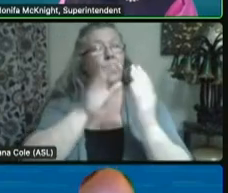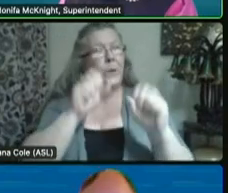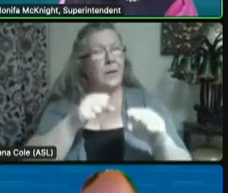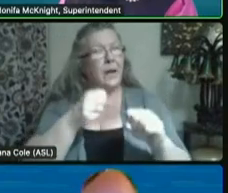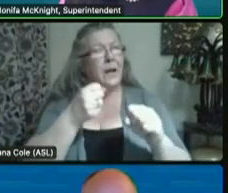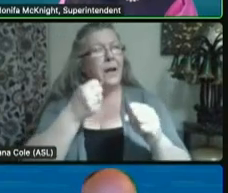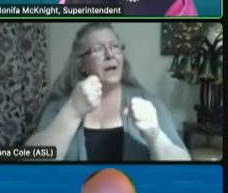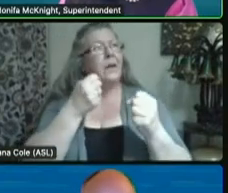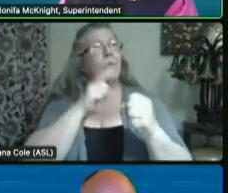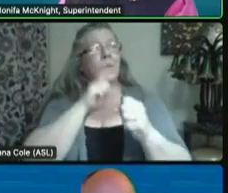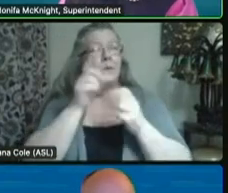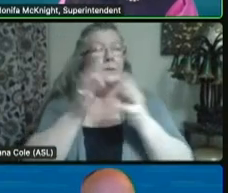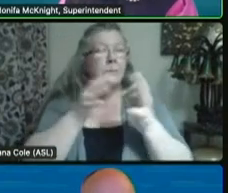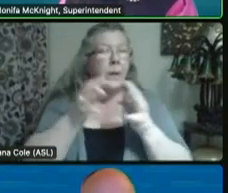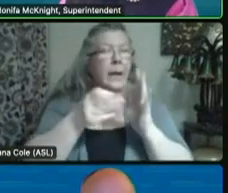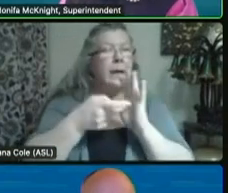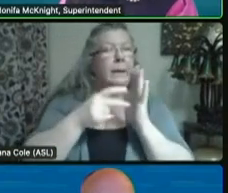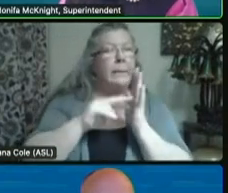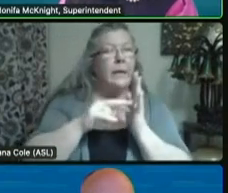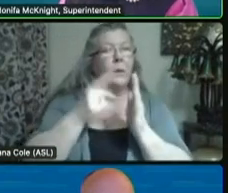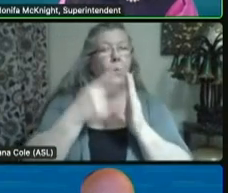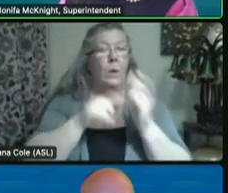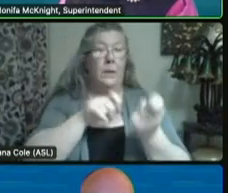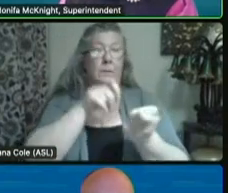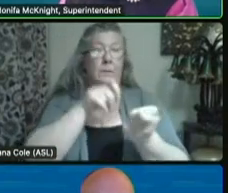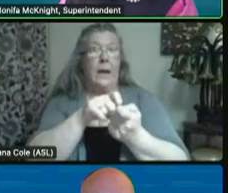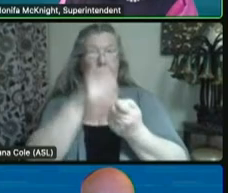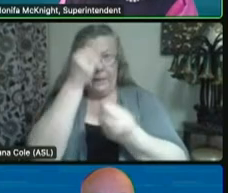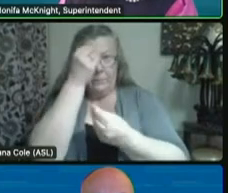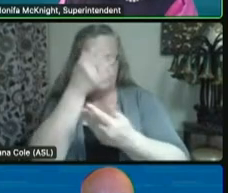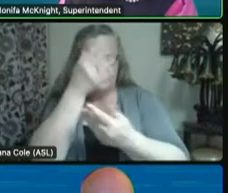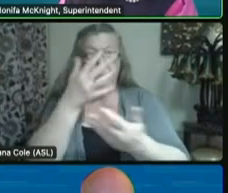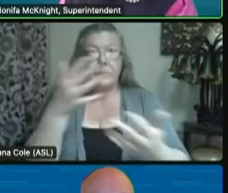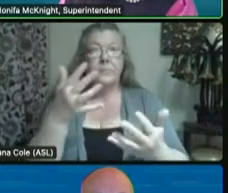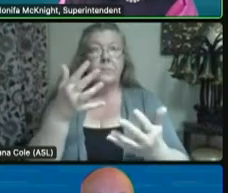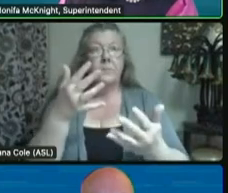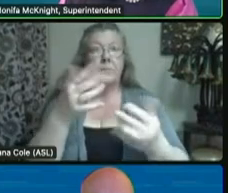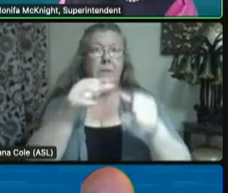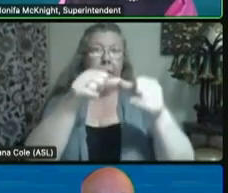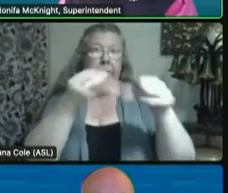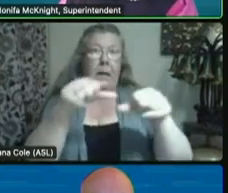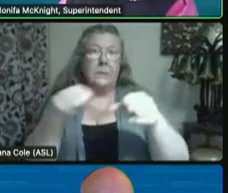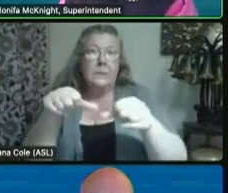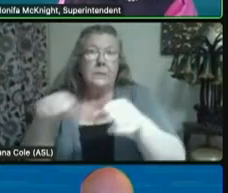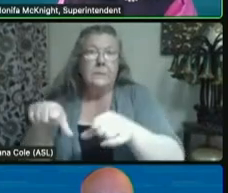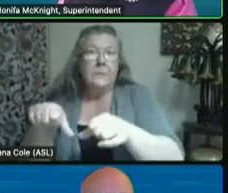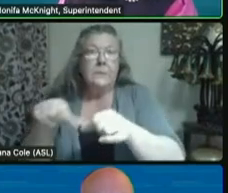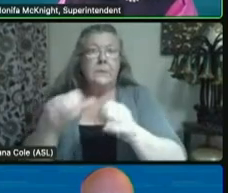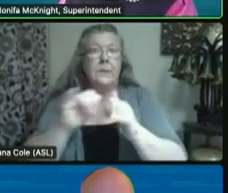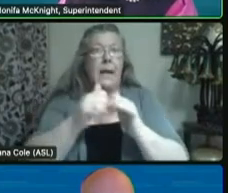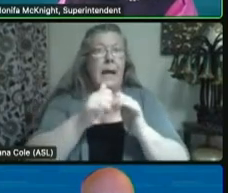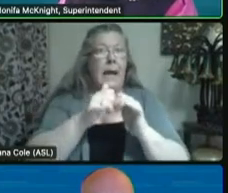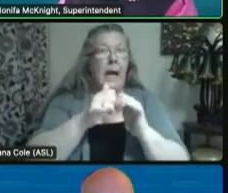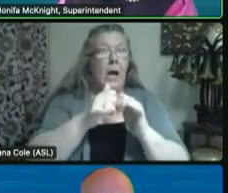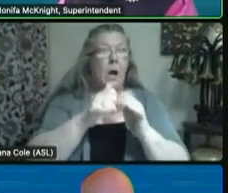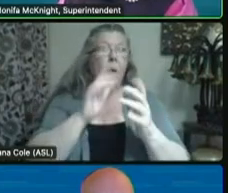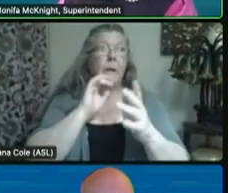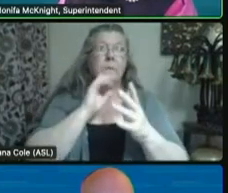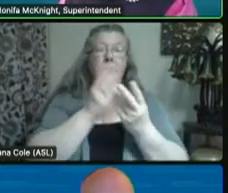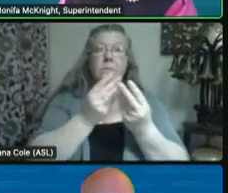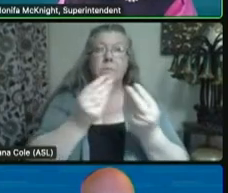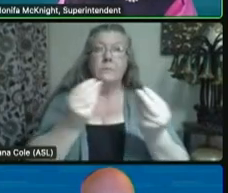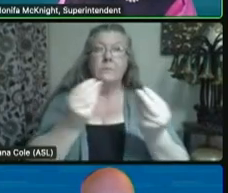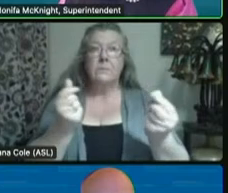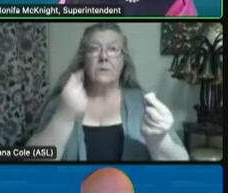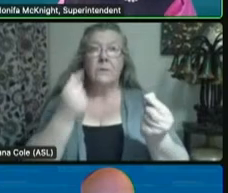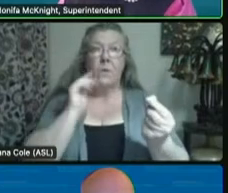numbers are, but we make meaning of it, letting you know, what the investments have been and what, how that's been played out for our students and what investments